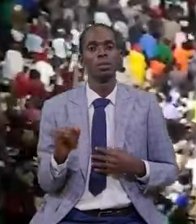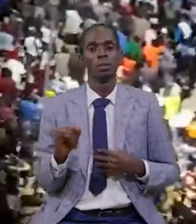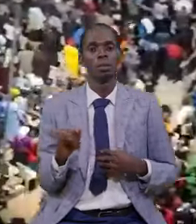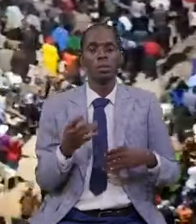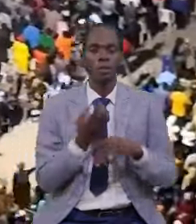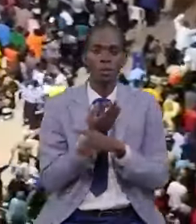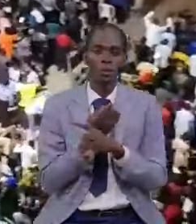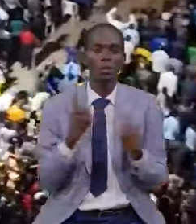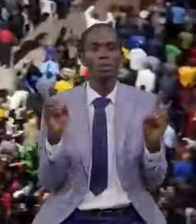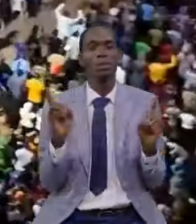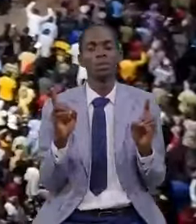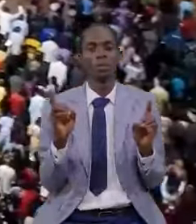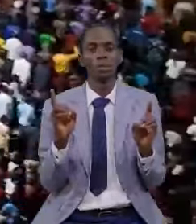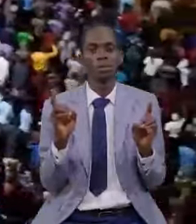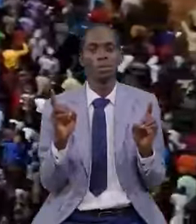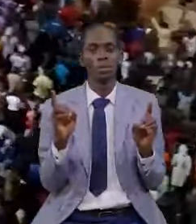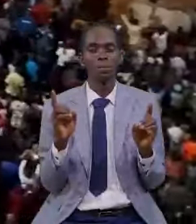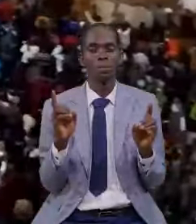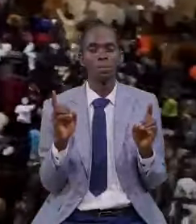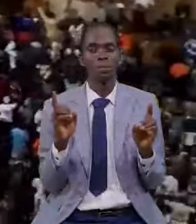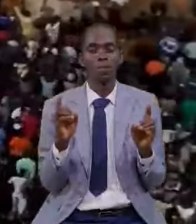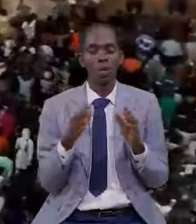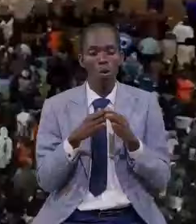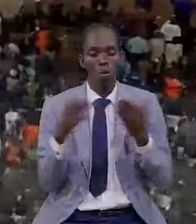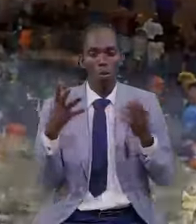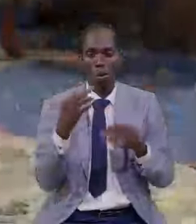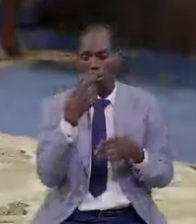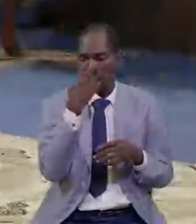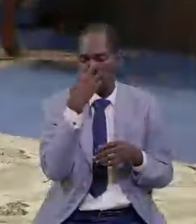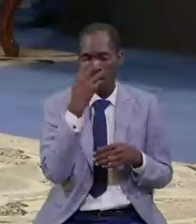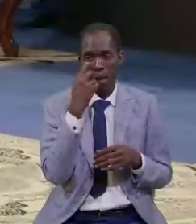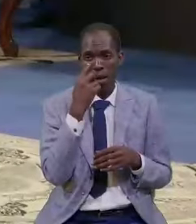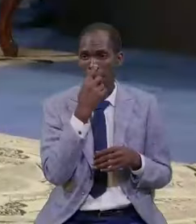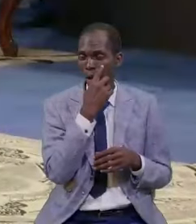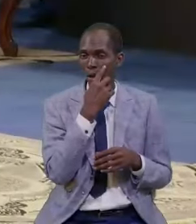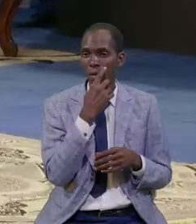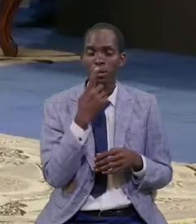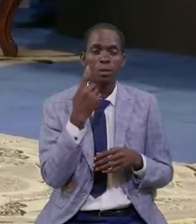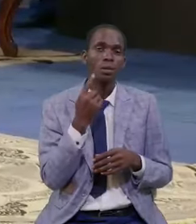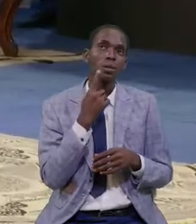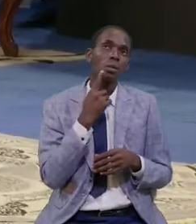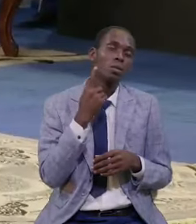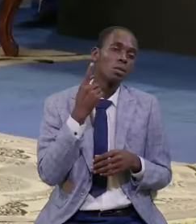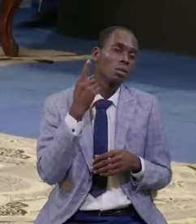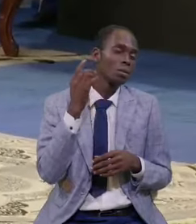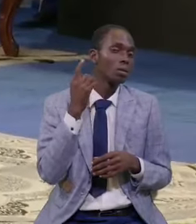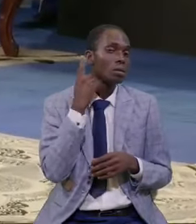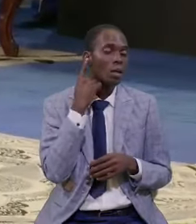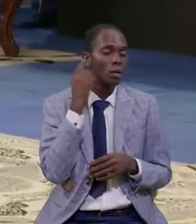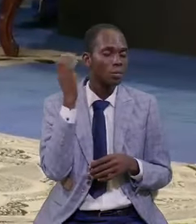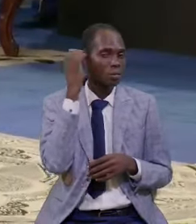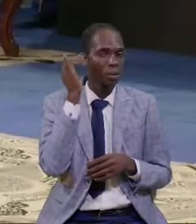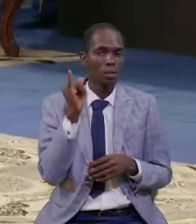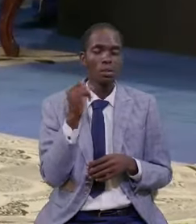Deliverance. Opening of blind eyes. The deaf hearing. The dumb